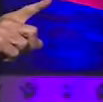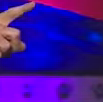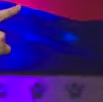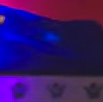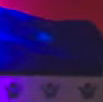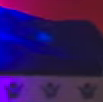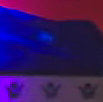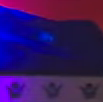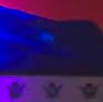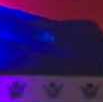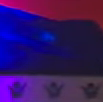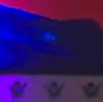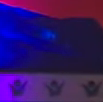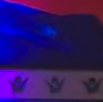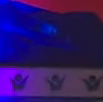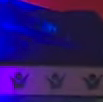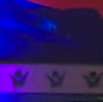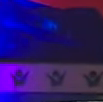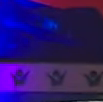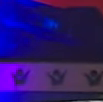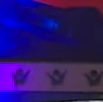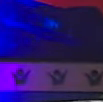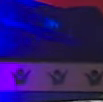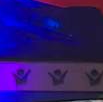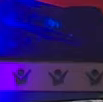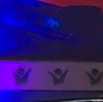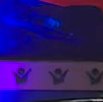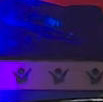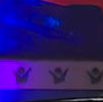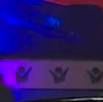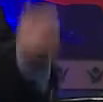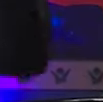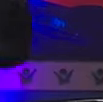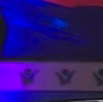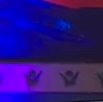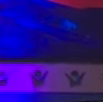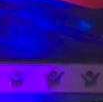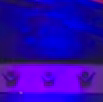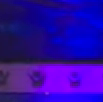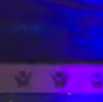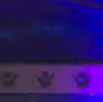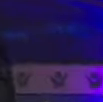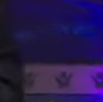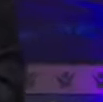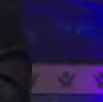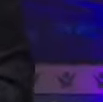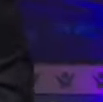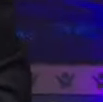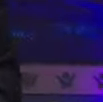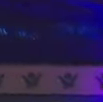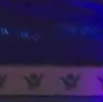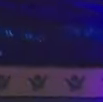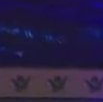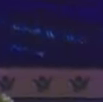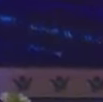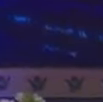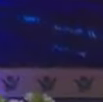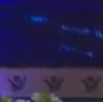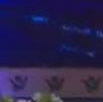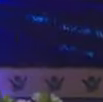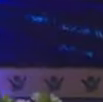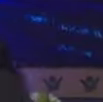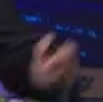light there. And God is saying to you, the only way your mind can be free from being deceived by a